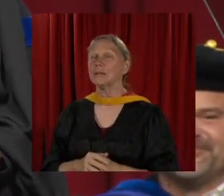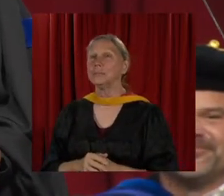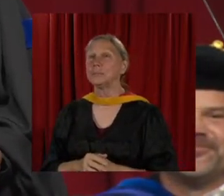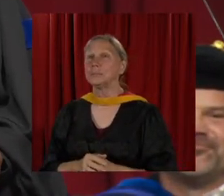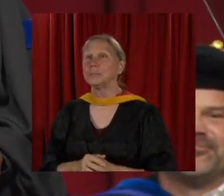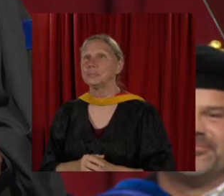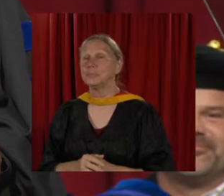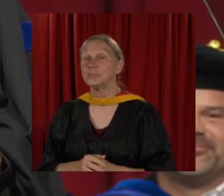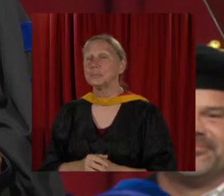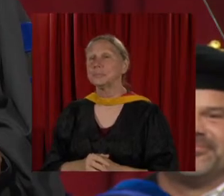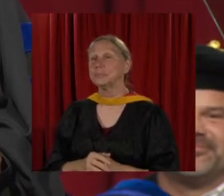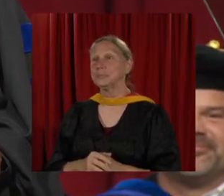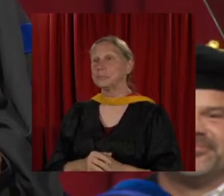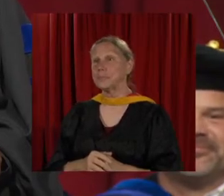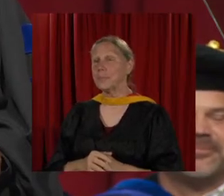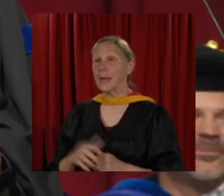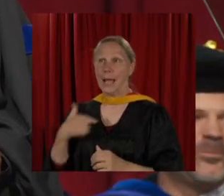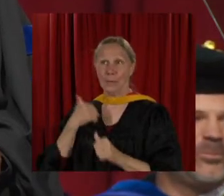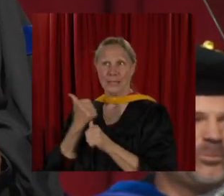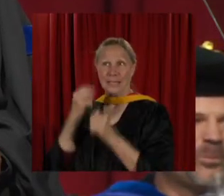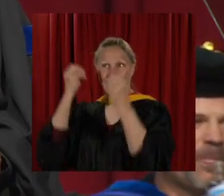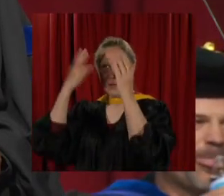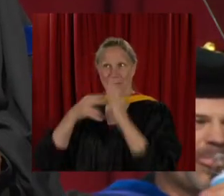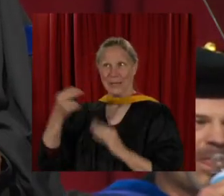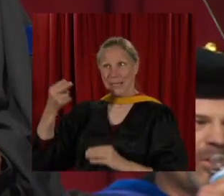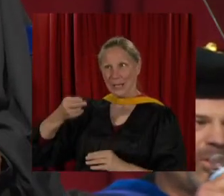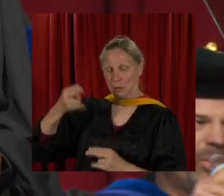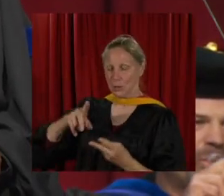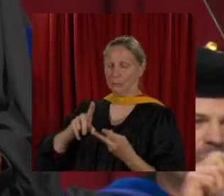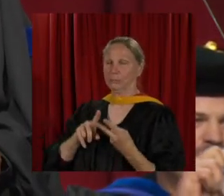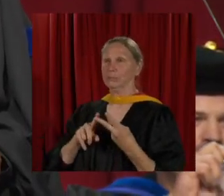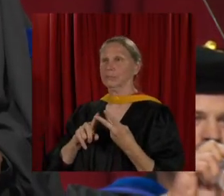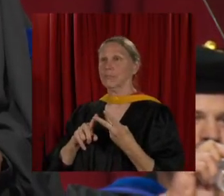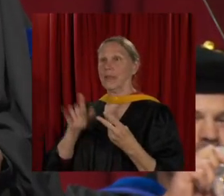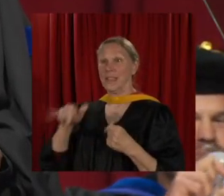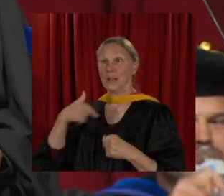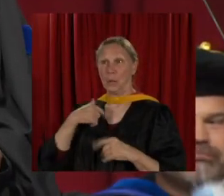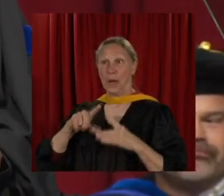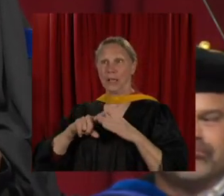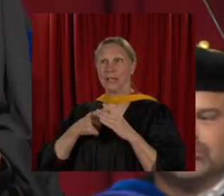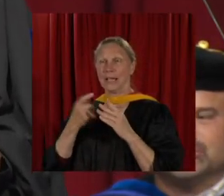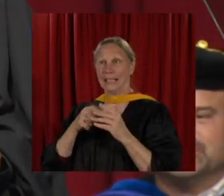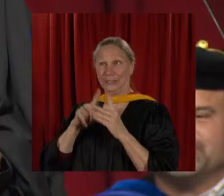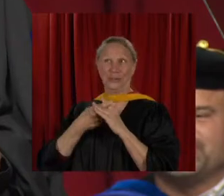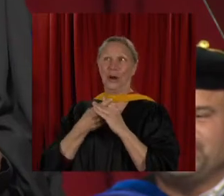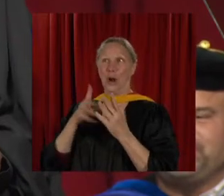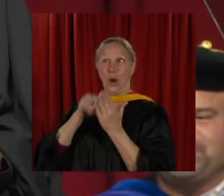I was an assistant professor in history. This is where I cut my teeth.